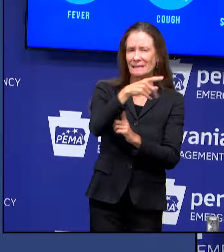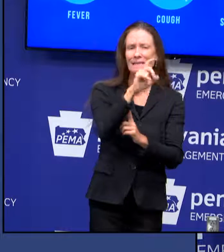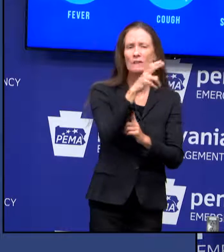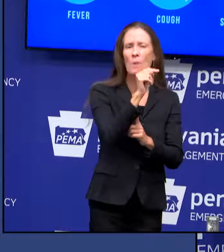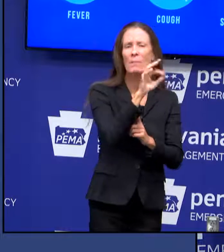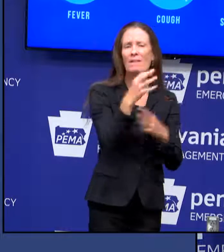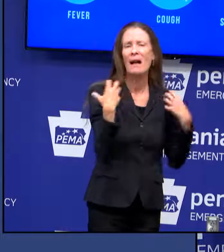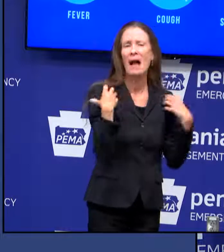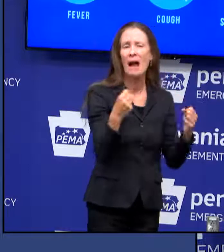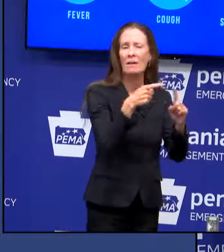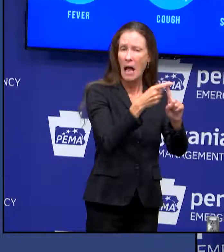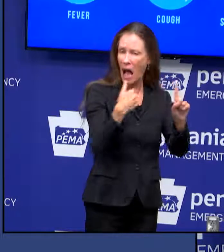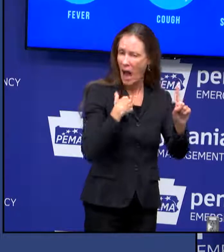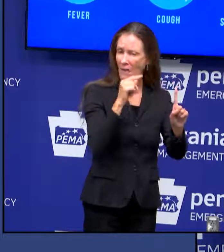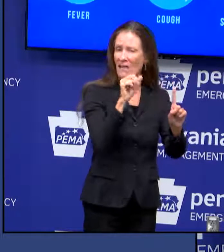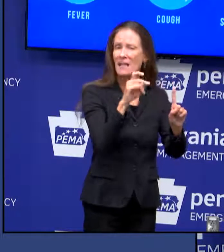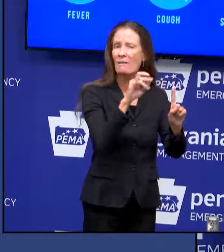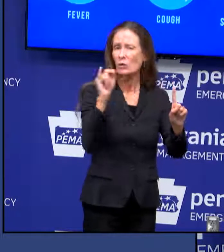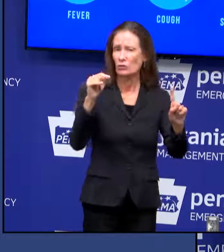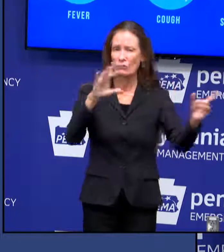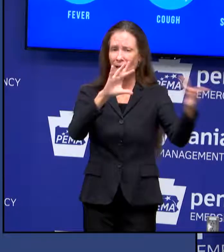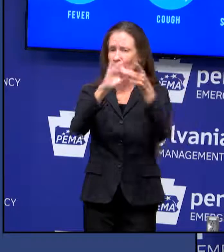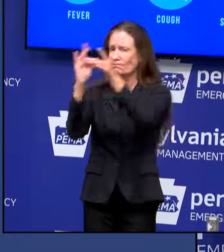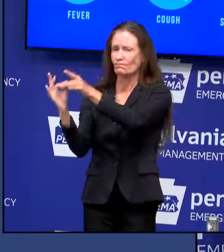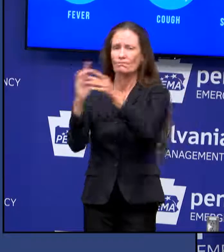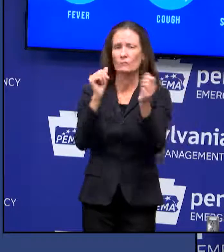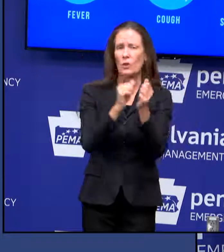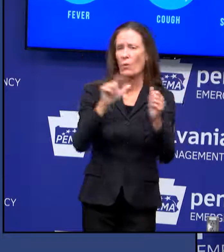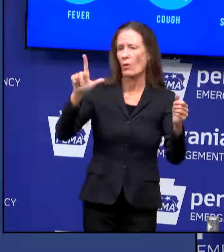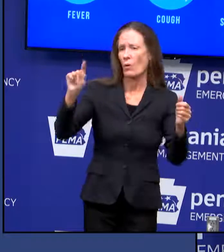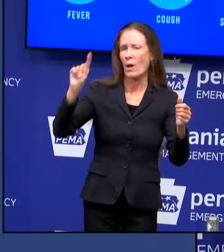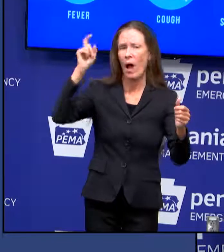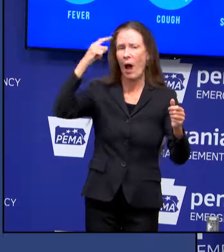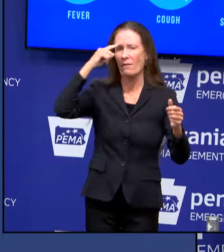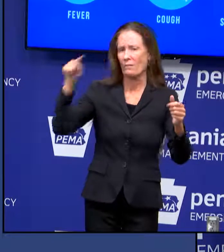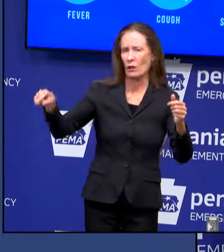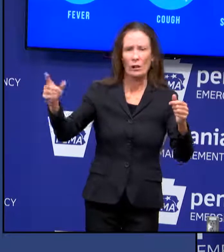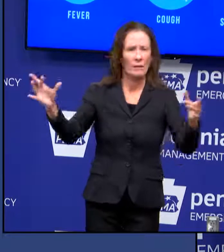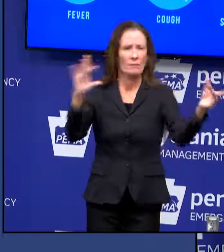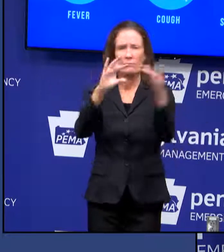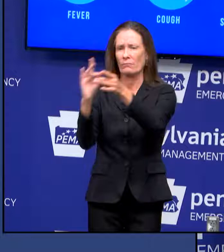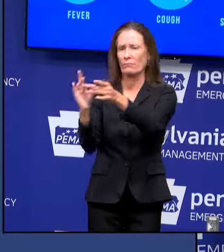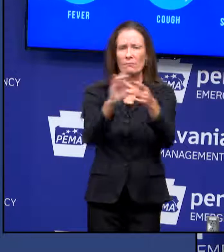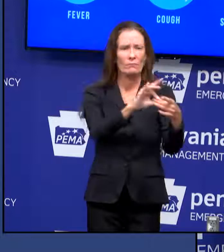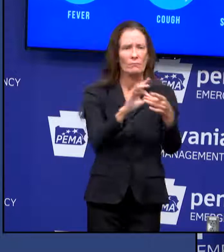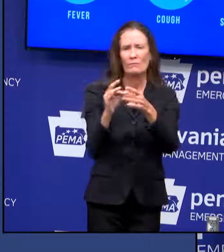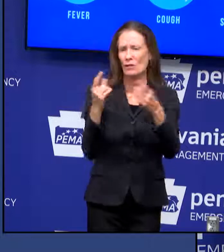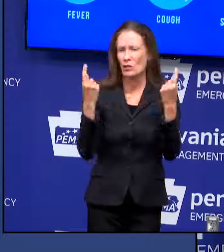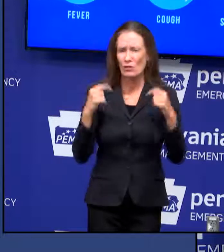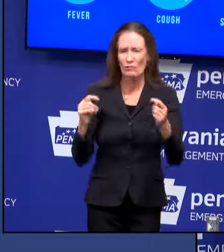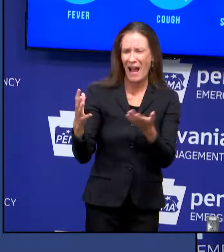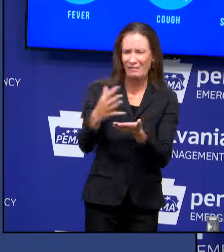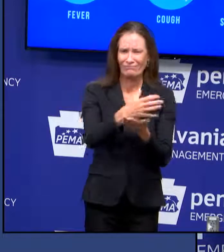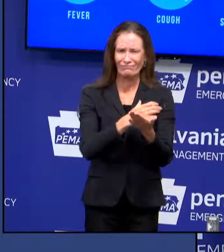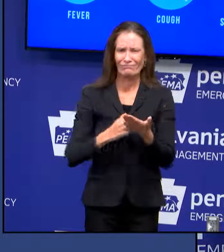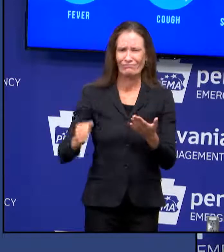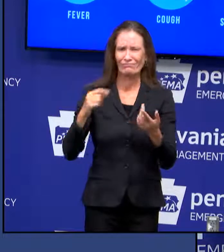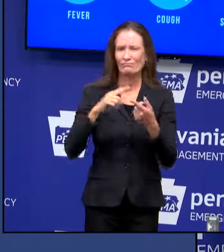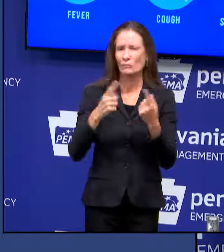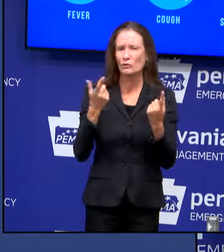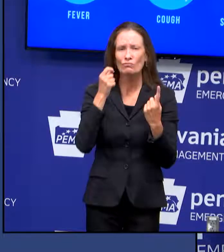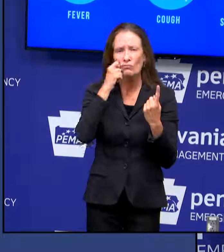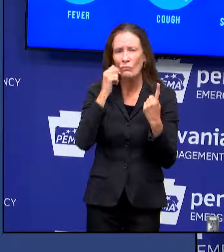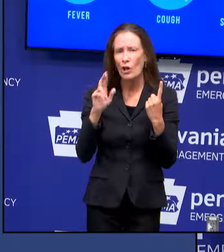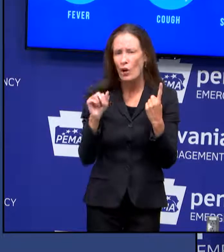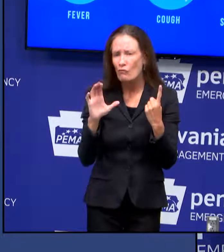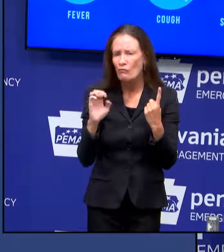Governor's program. And we are working every day to try to get race and ethnicity, as well as what is called SOGI